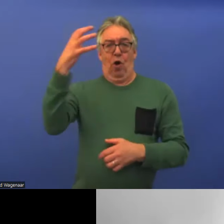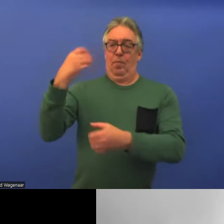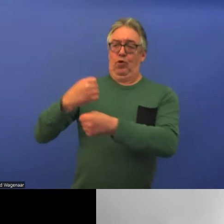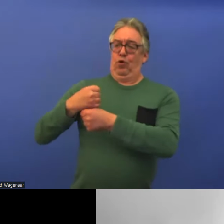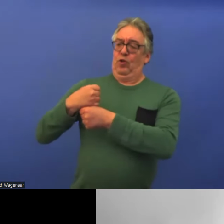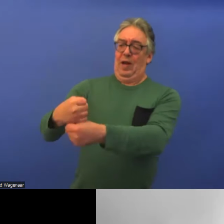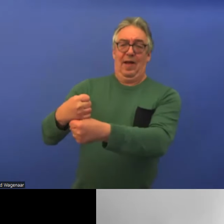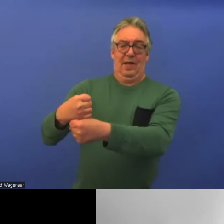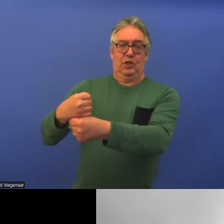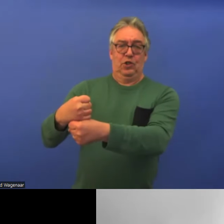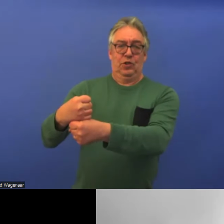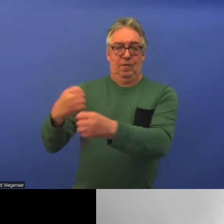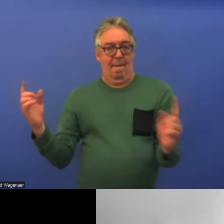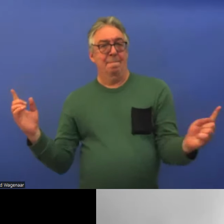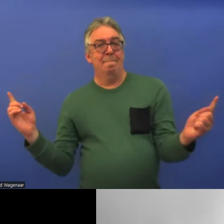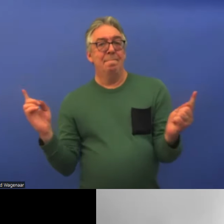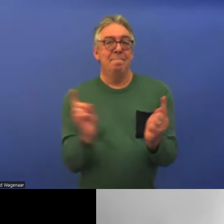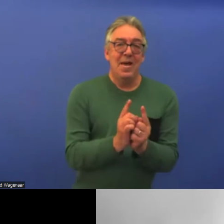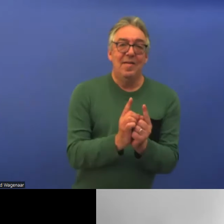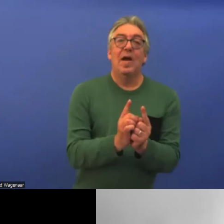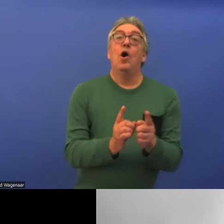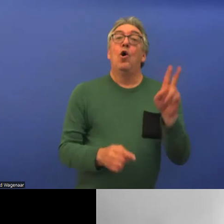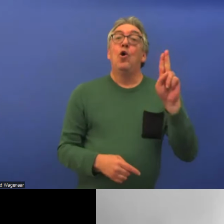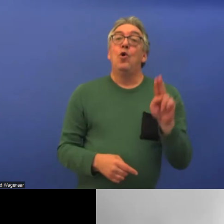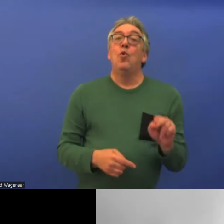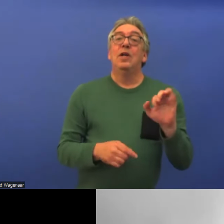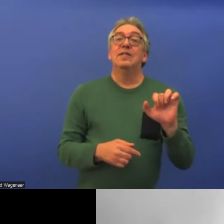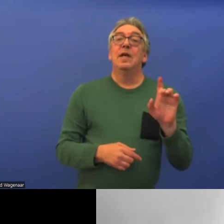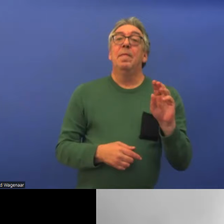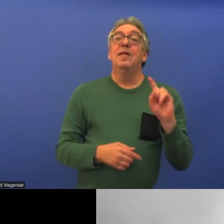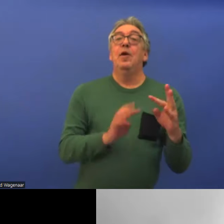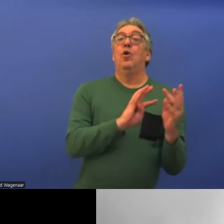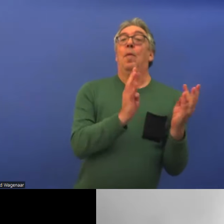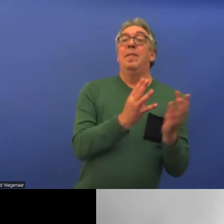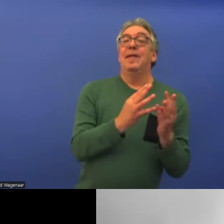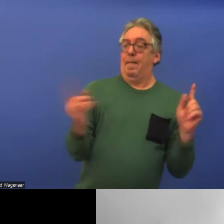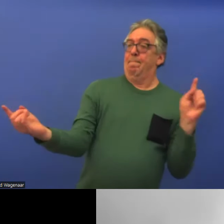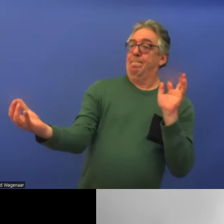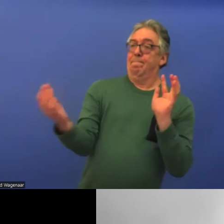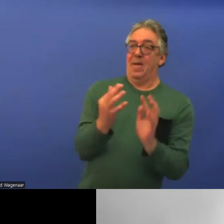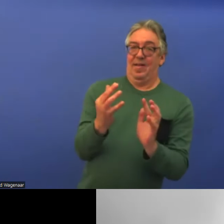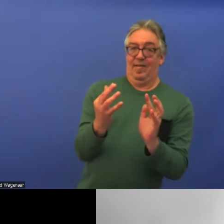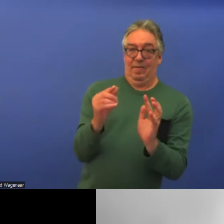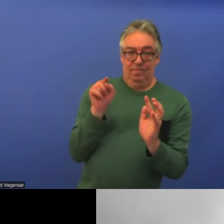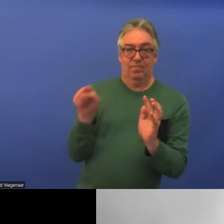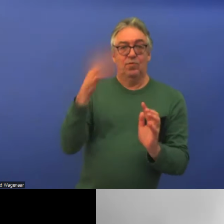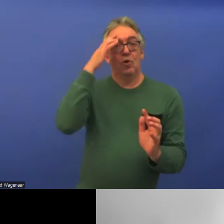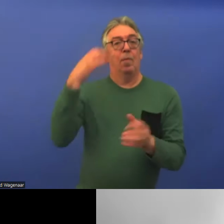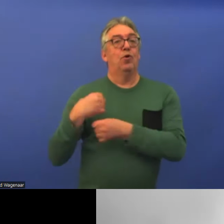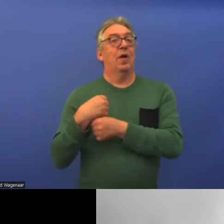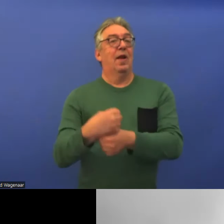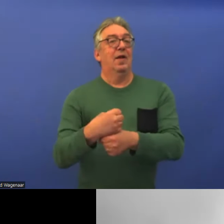a dialogue between the Committee on the Rights of Persons with Disabilities and the state delegation, in